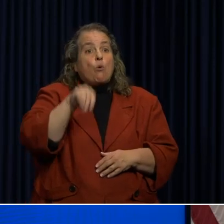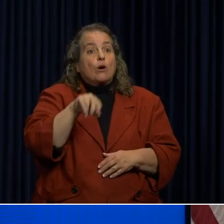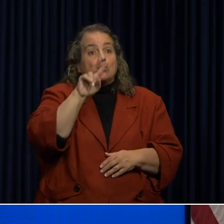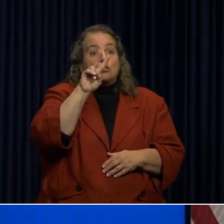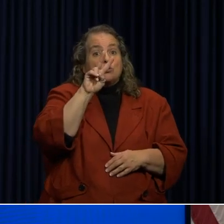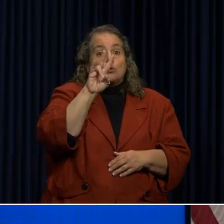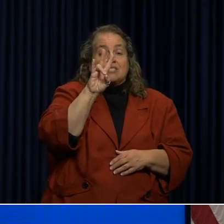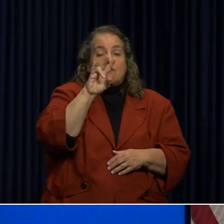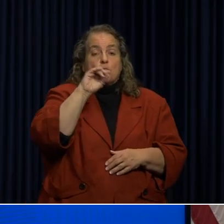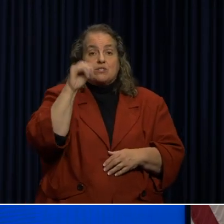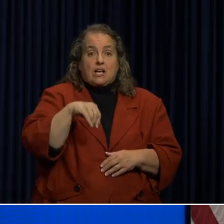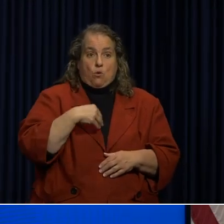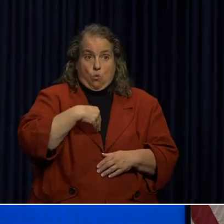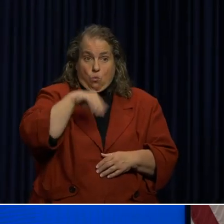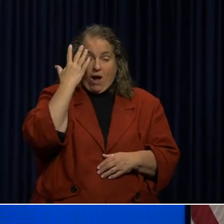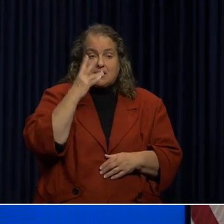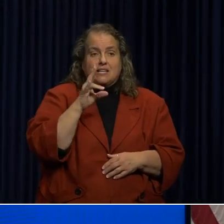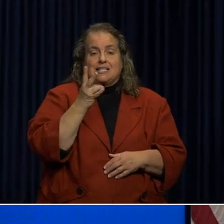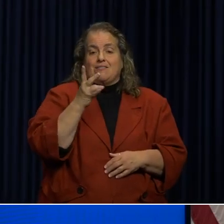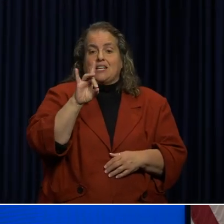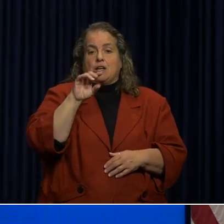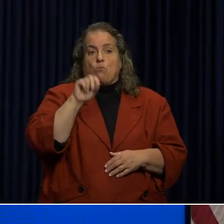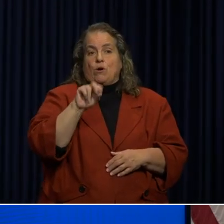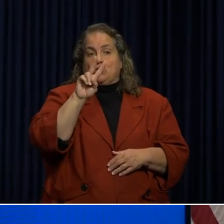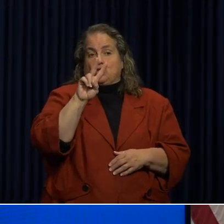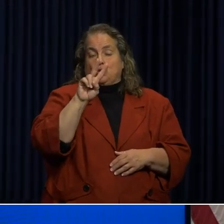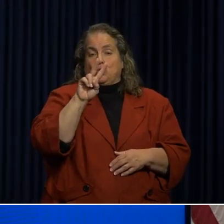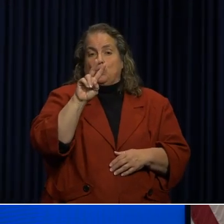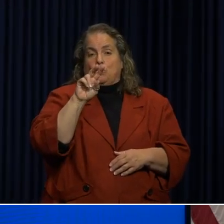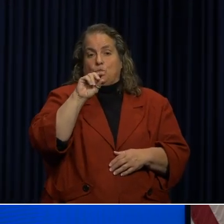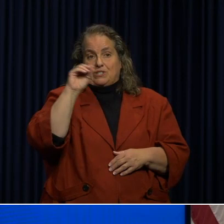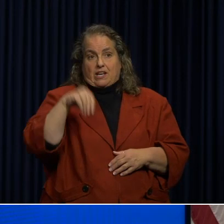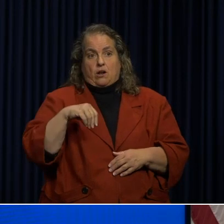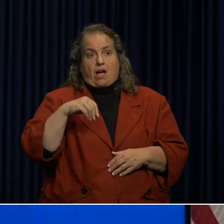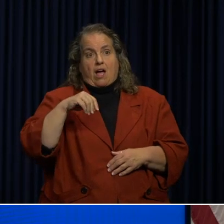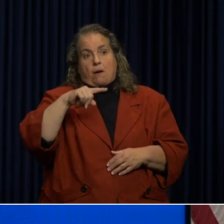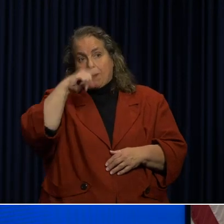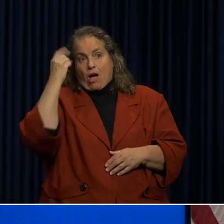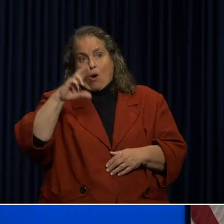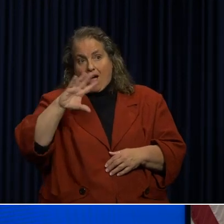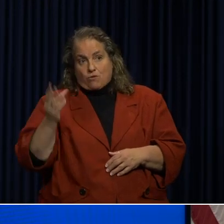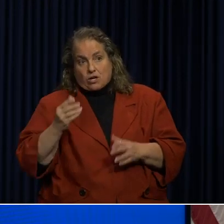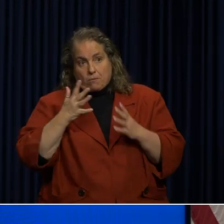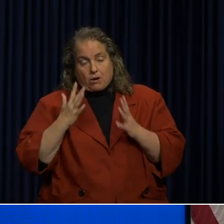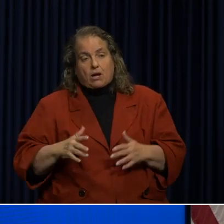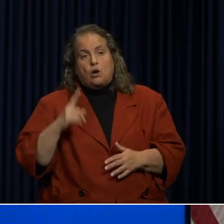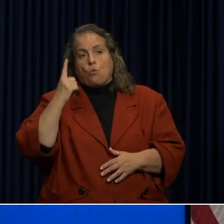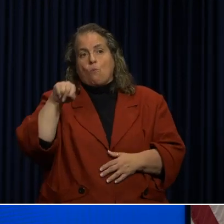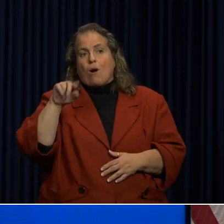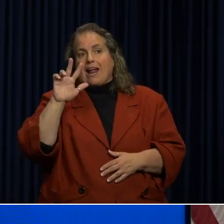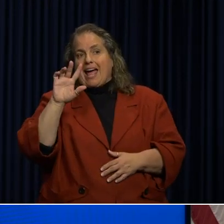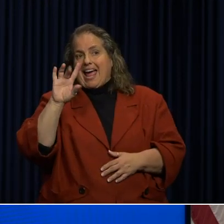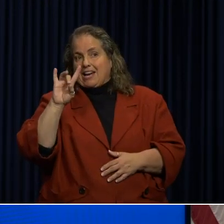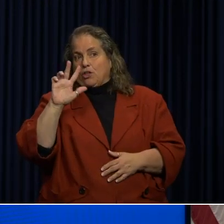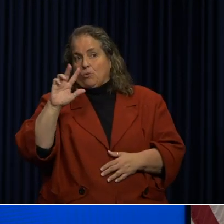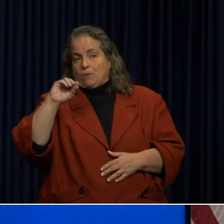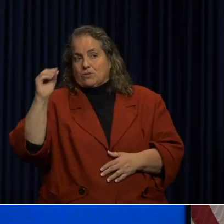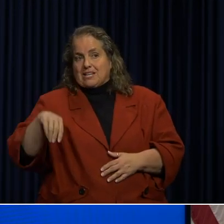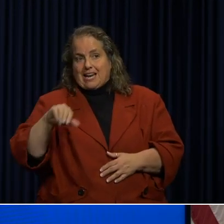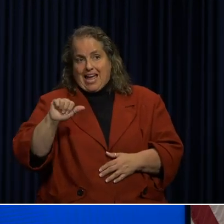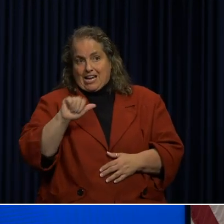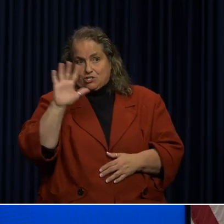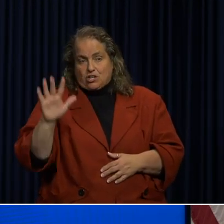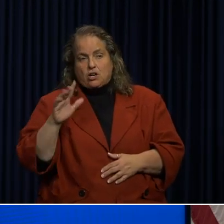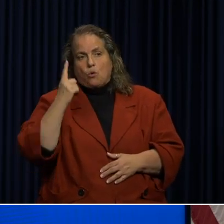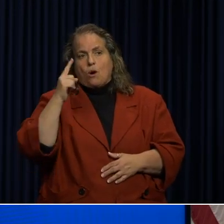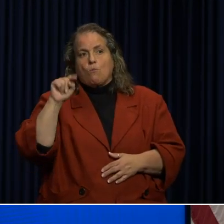79.27% white, 17.68% black or African American, 1.83% Asian,